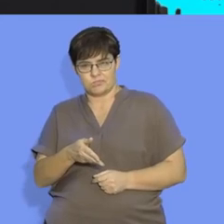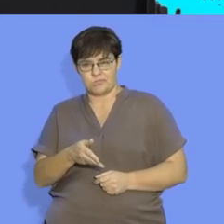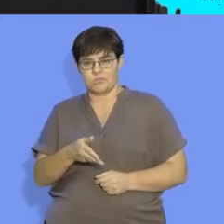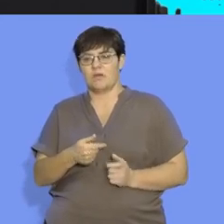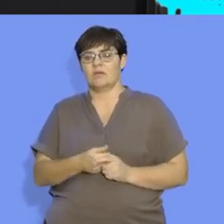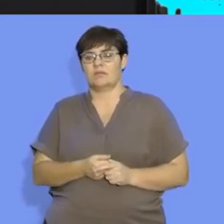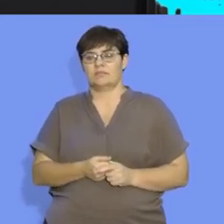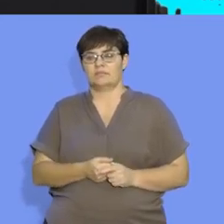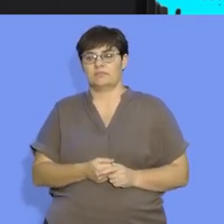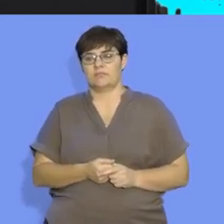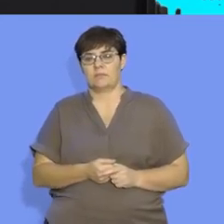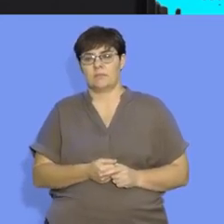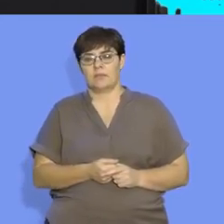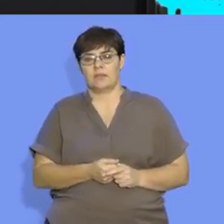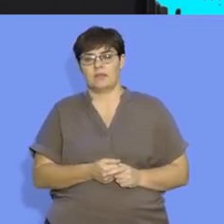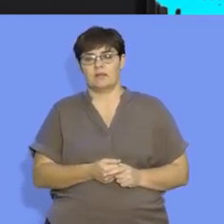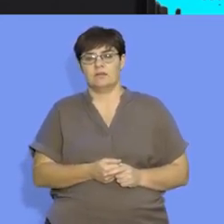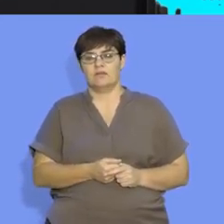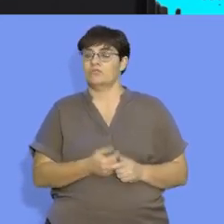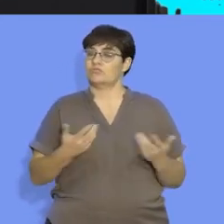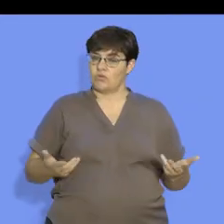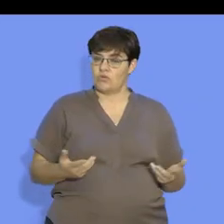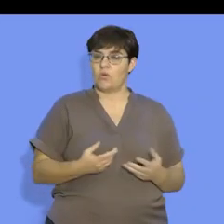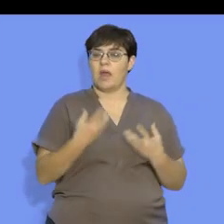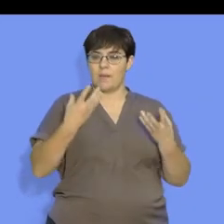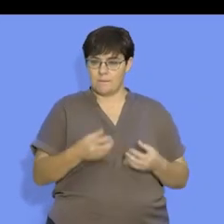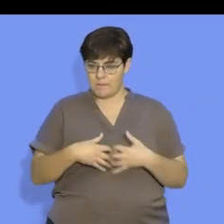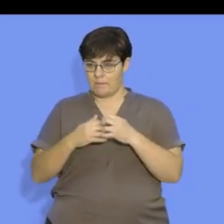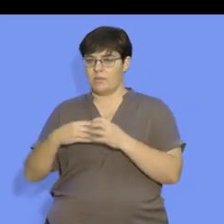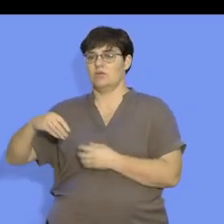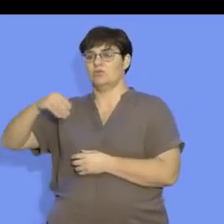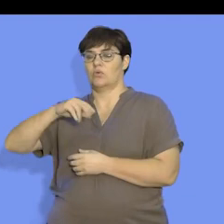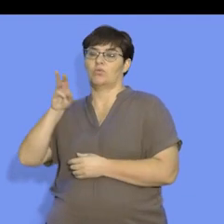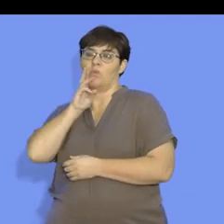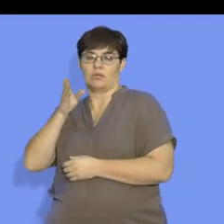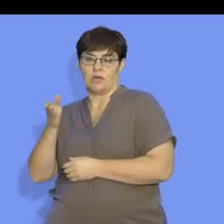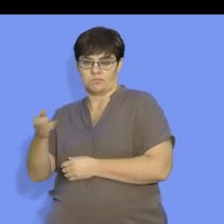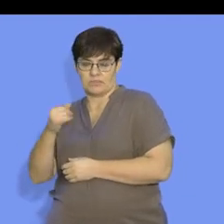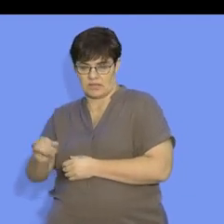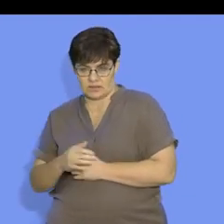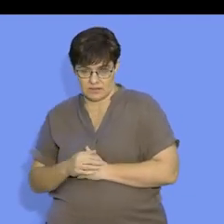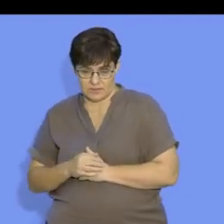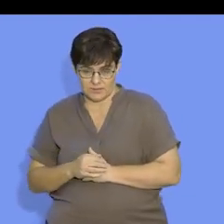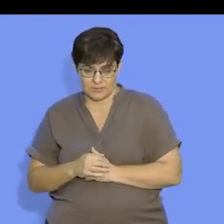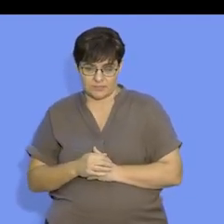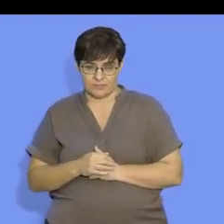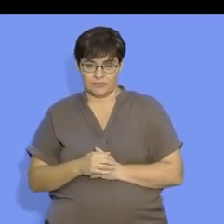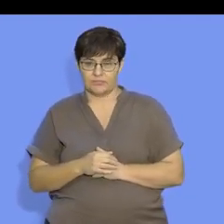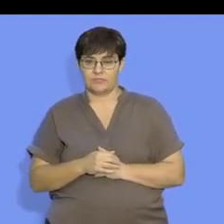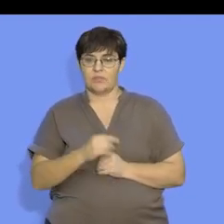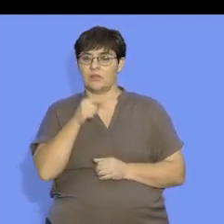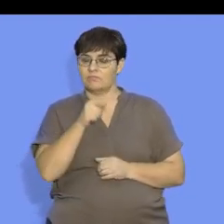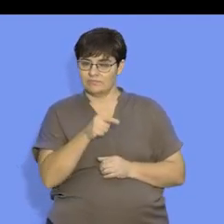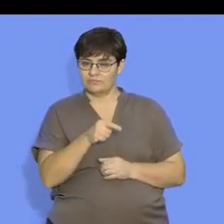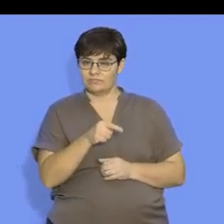low concentration of the hydroxide ion. That's what we mean. But equally so, we get a salt and water in that reaction, right?